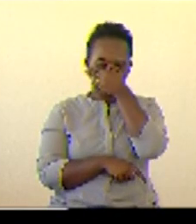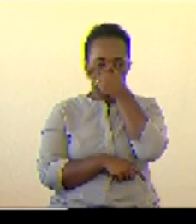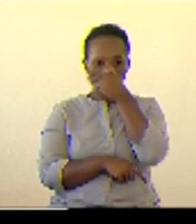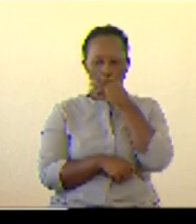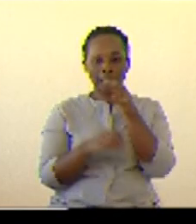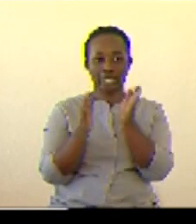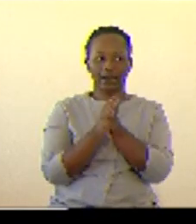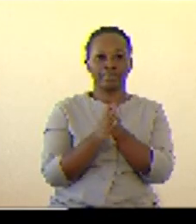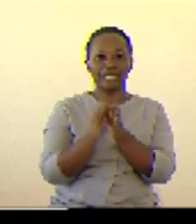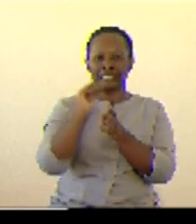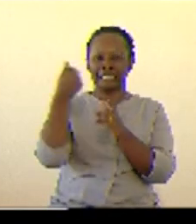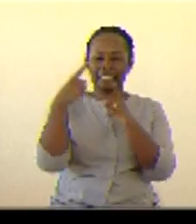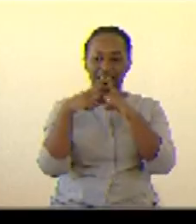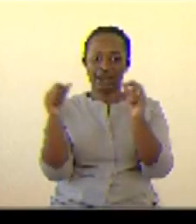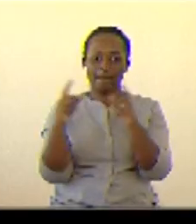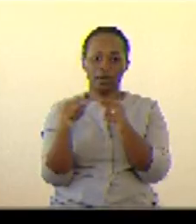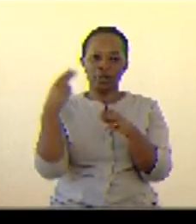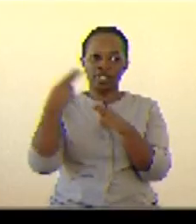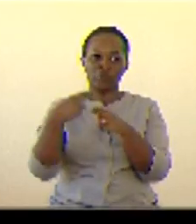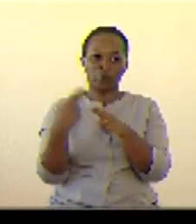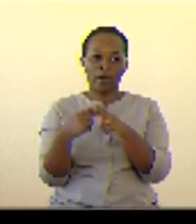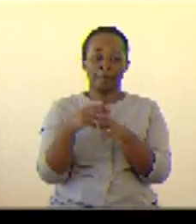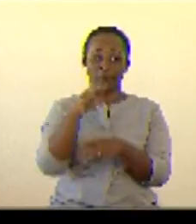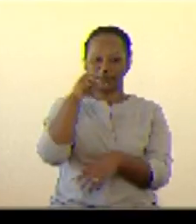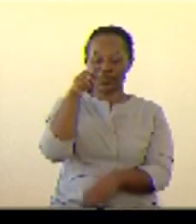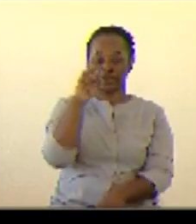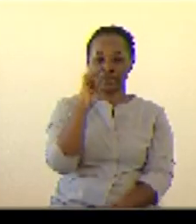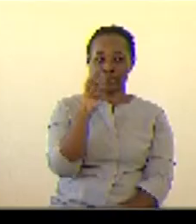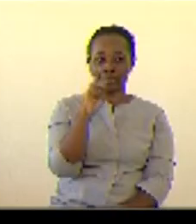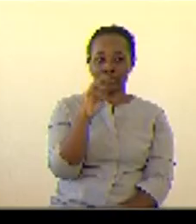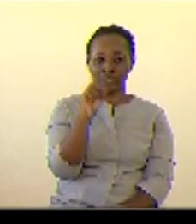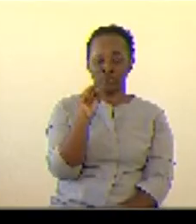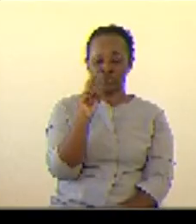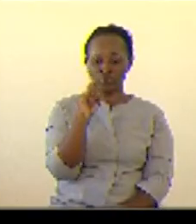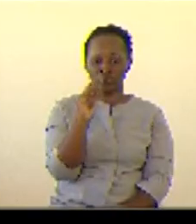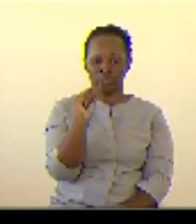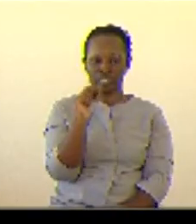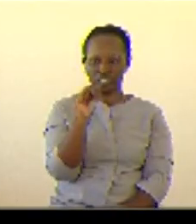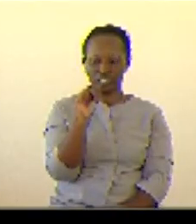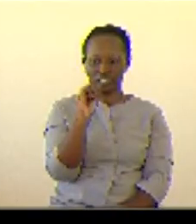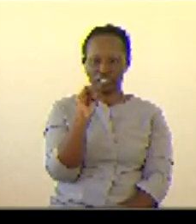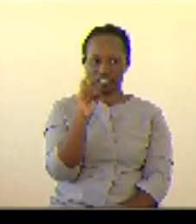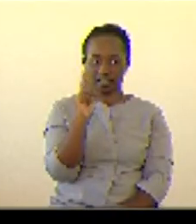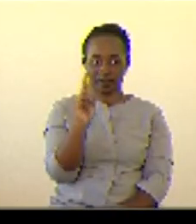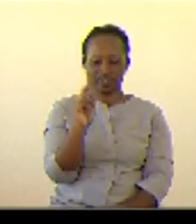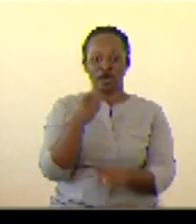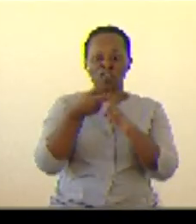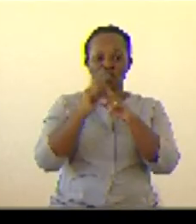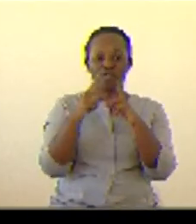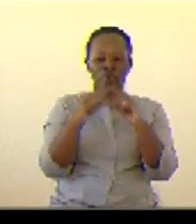word persuade. Persuasive. Persuasive comes from the word